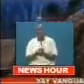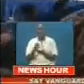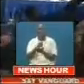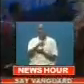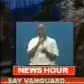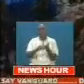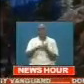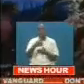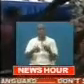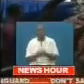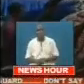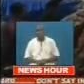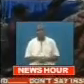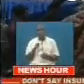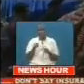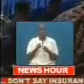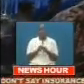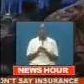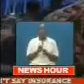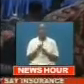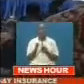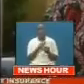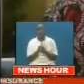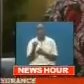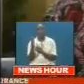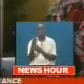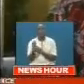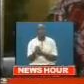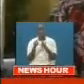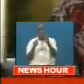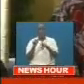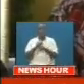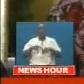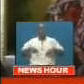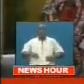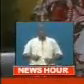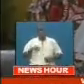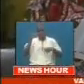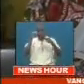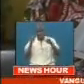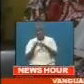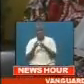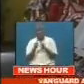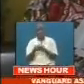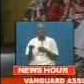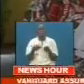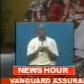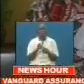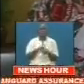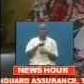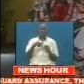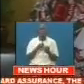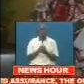other accounting principles, as well as the appetite for shares. As a pensioner, Mr. Annan now spends all his